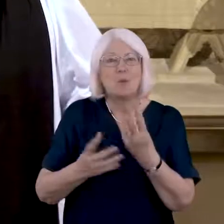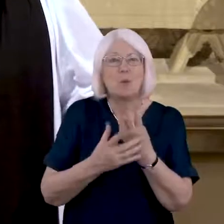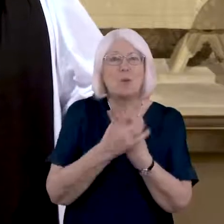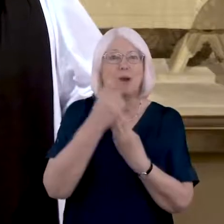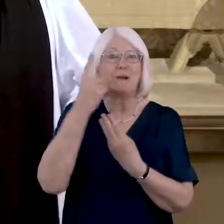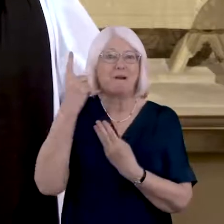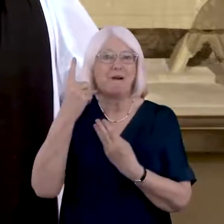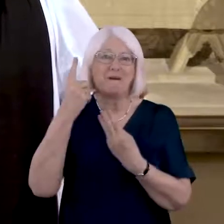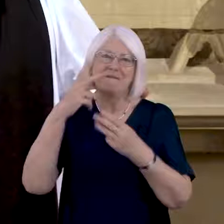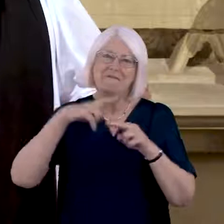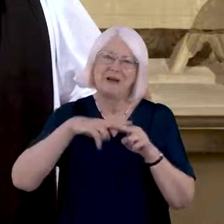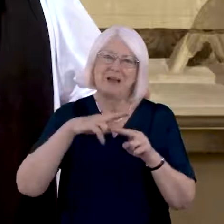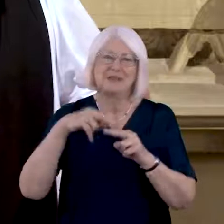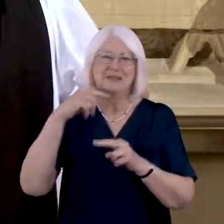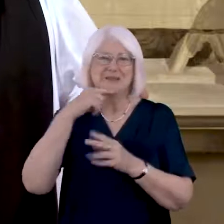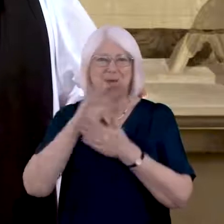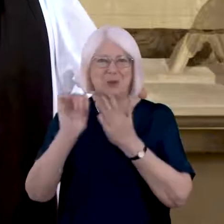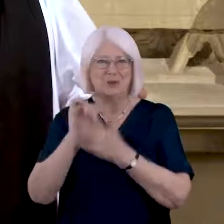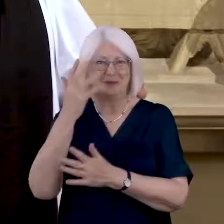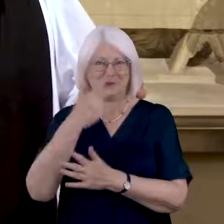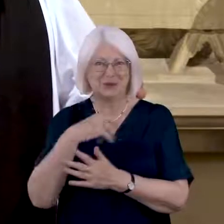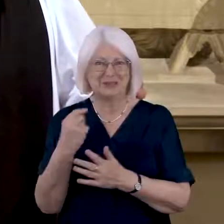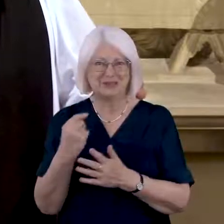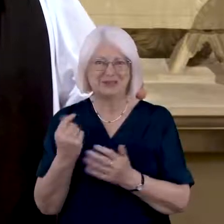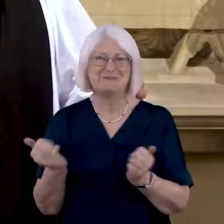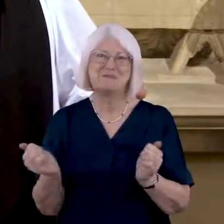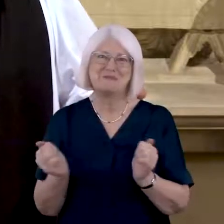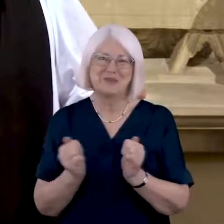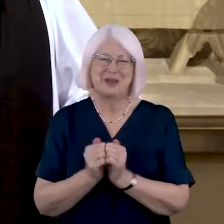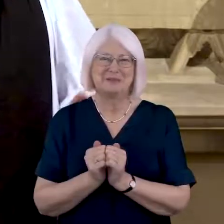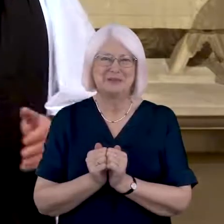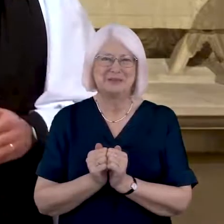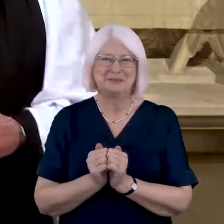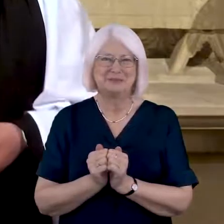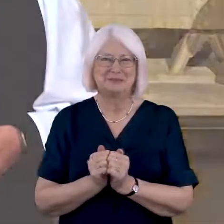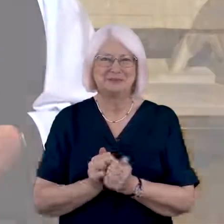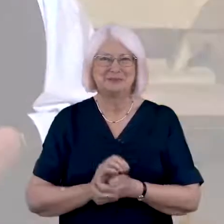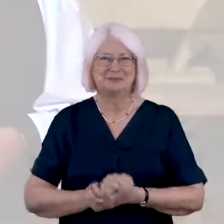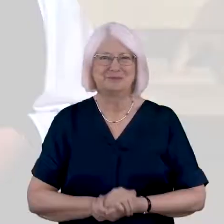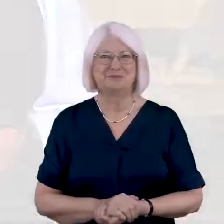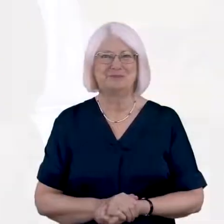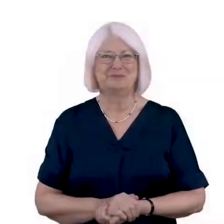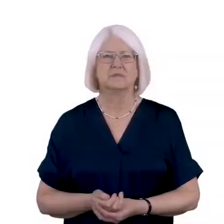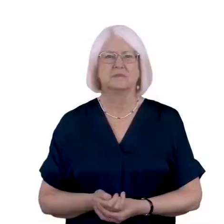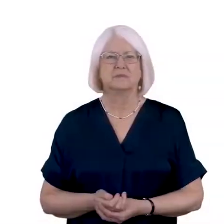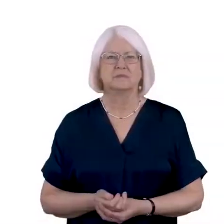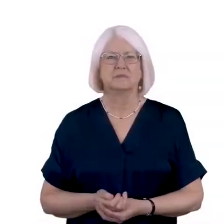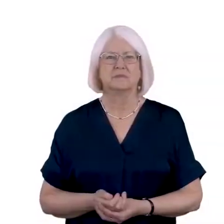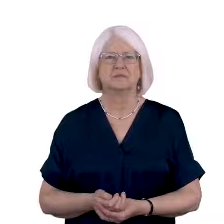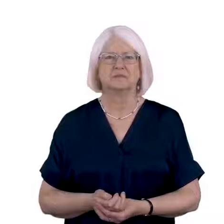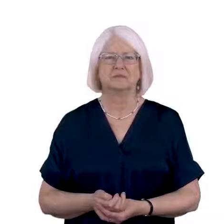believe in one God, Father, Son, and Holy Spirit. Amen.